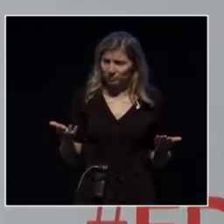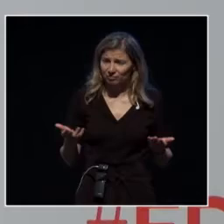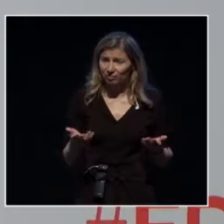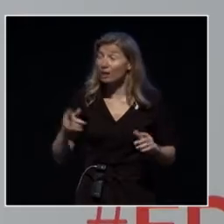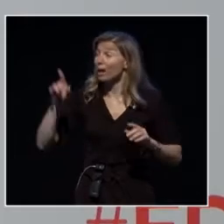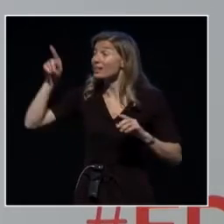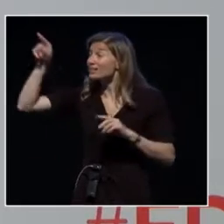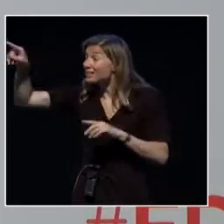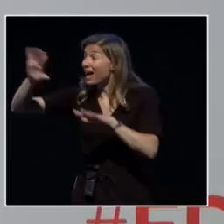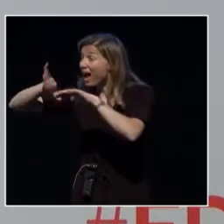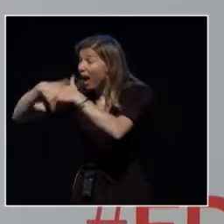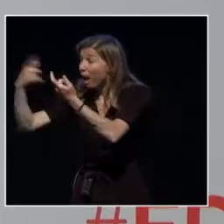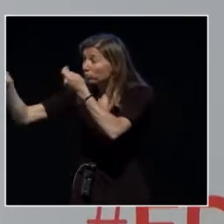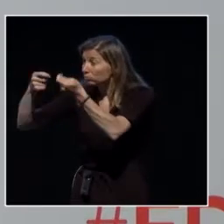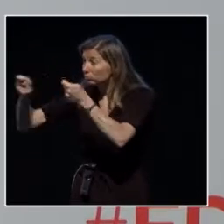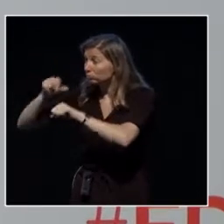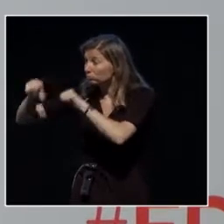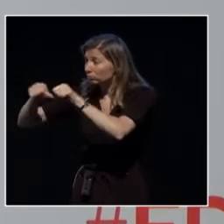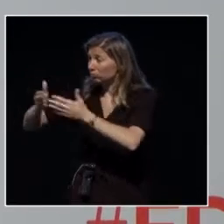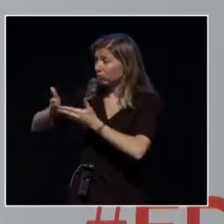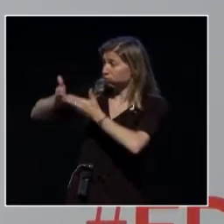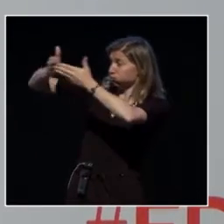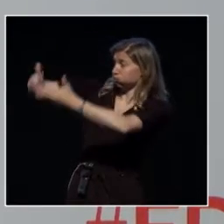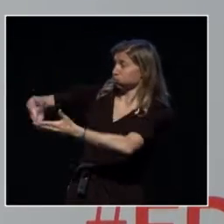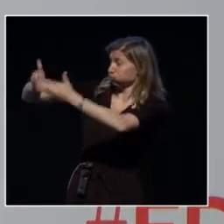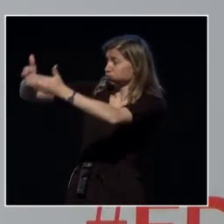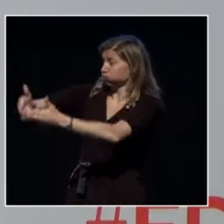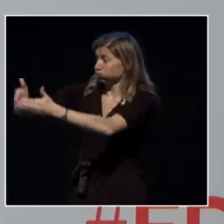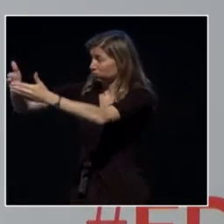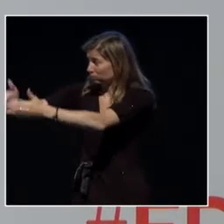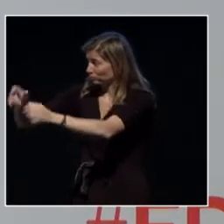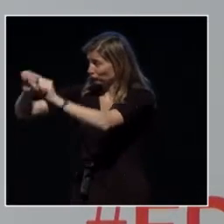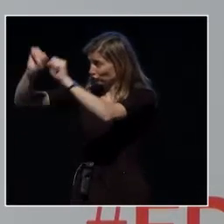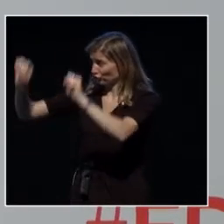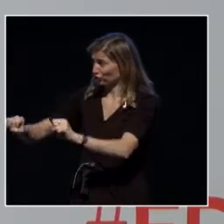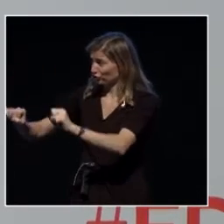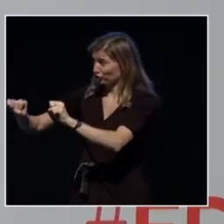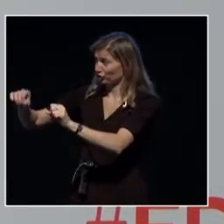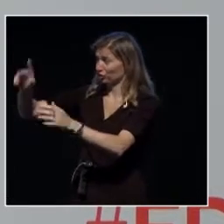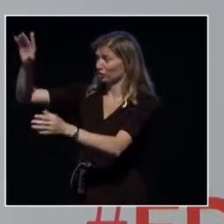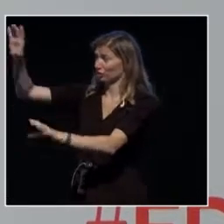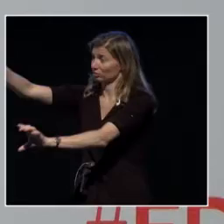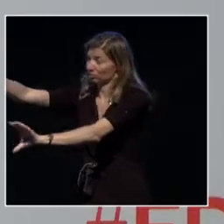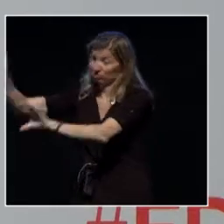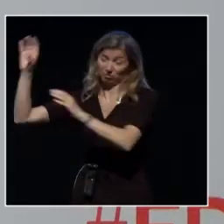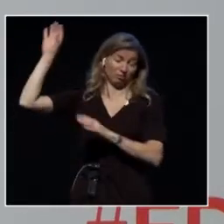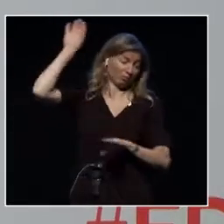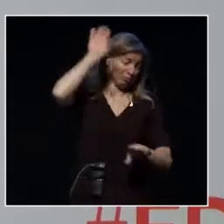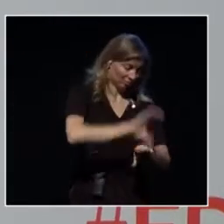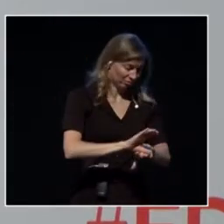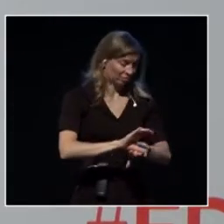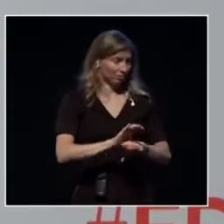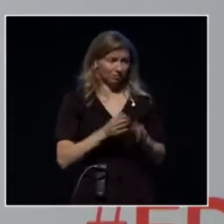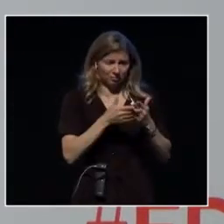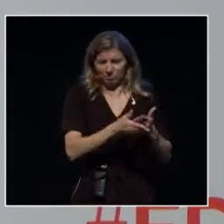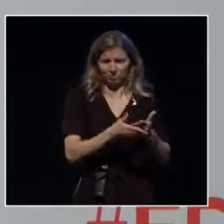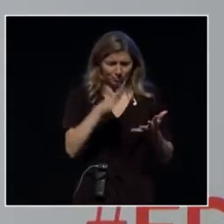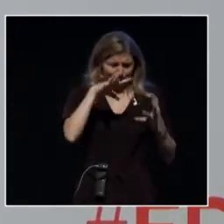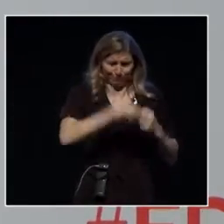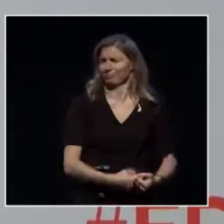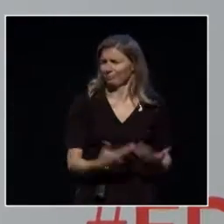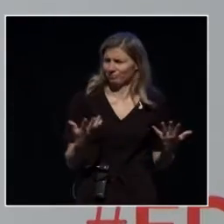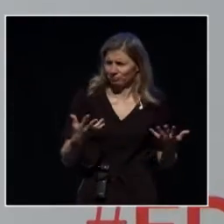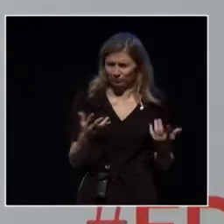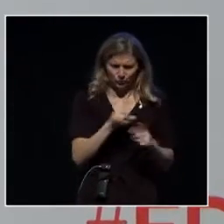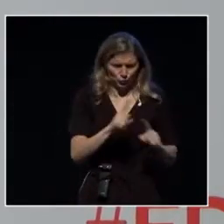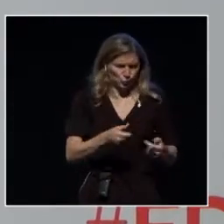never work. Dinghy boat has a separate structure, separate architecture. Once you do that, then it will work for people. This